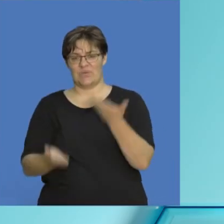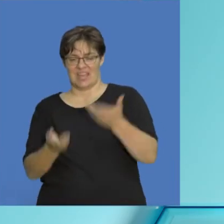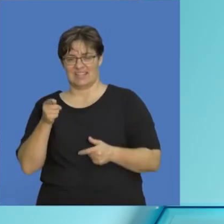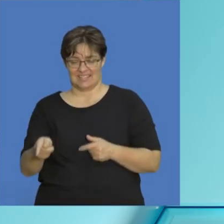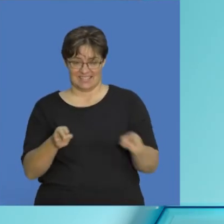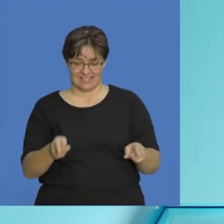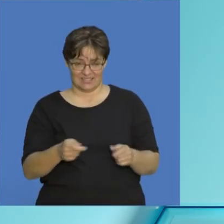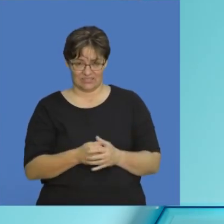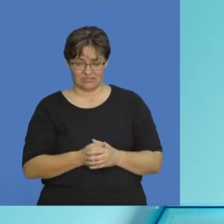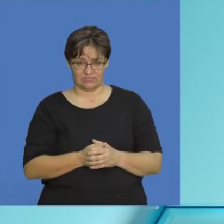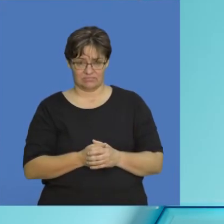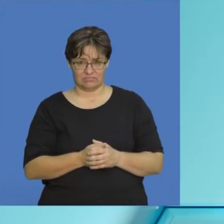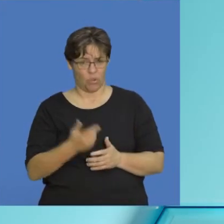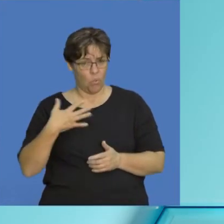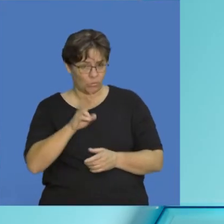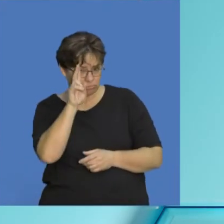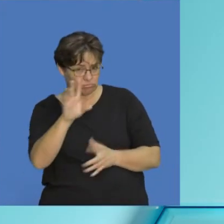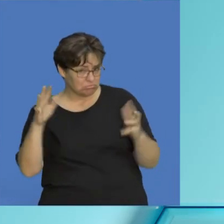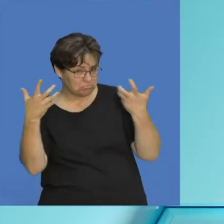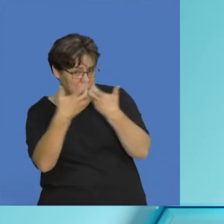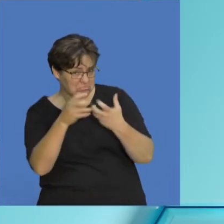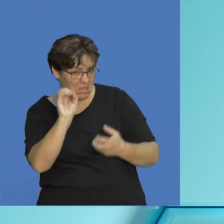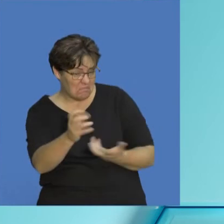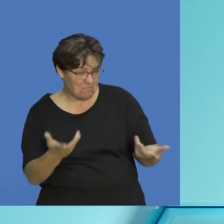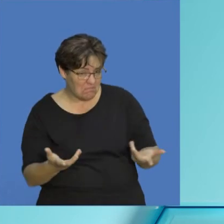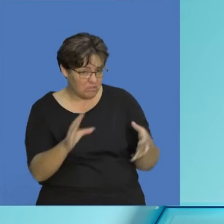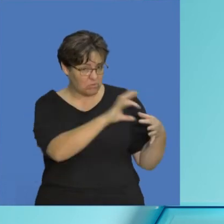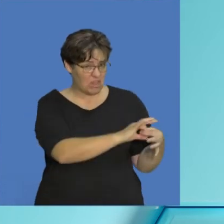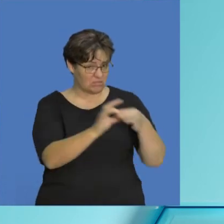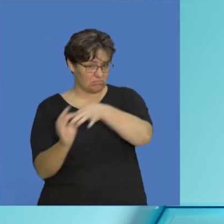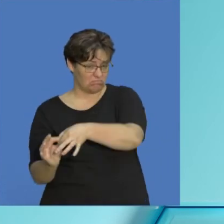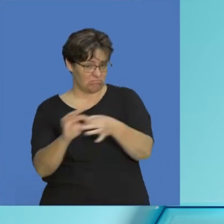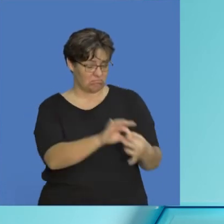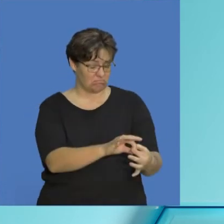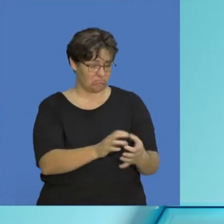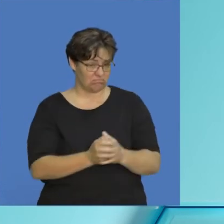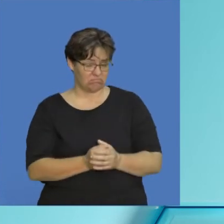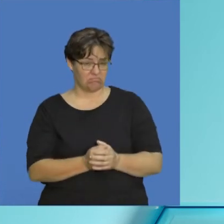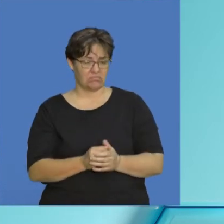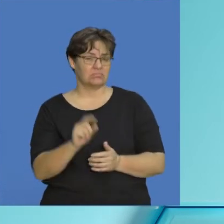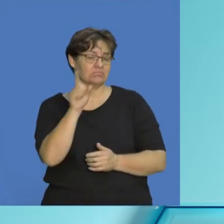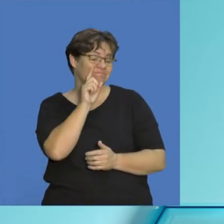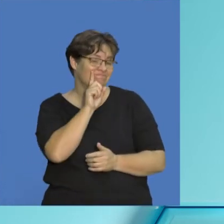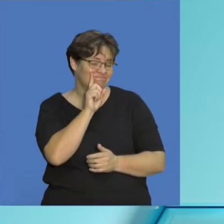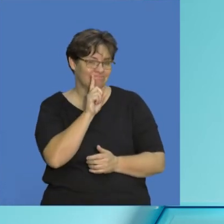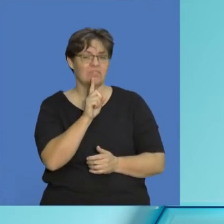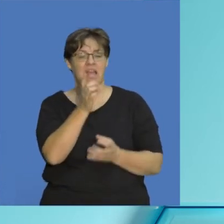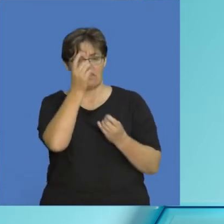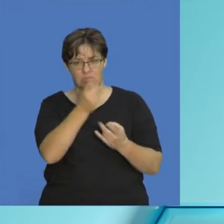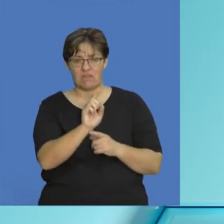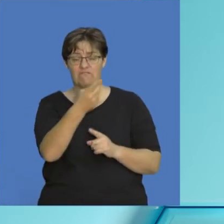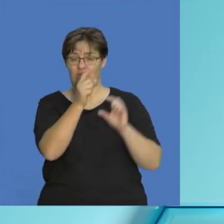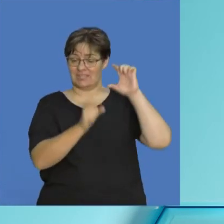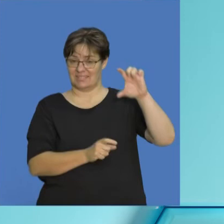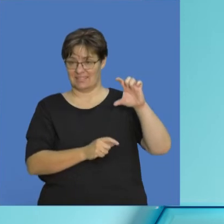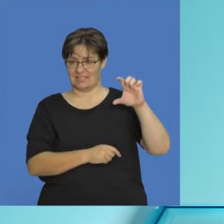a shoe size and your weight. Is there some correlation between shoe size and weight? I mean, if you